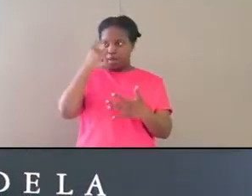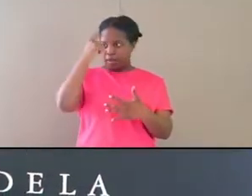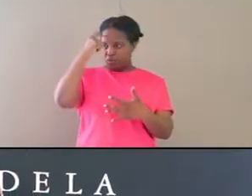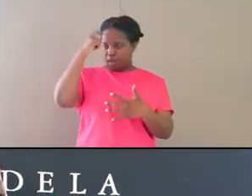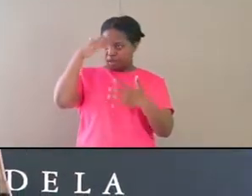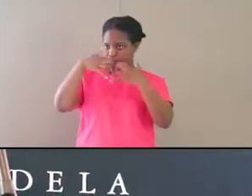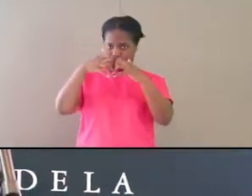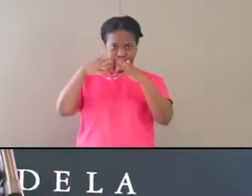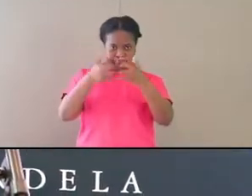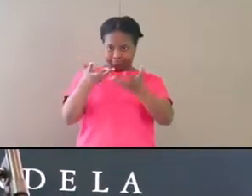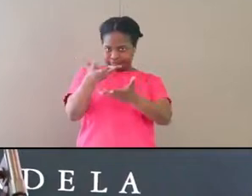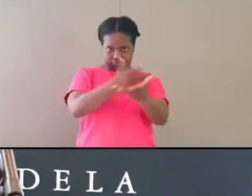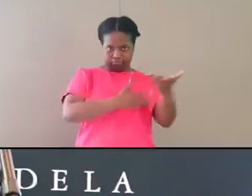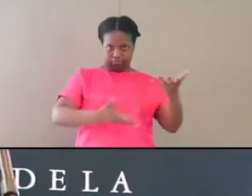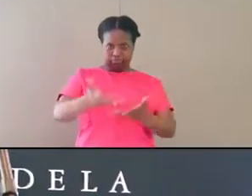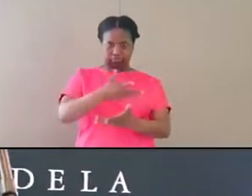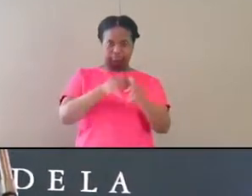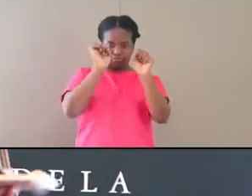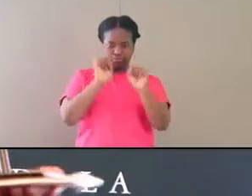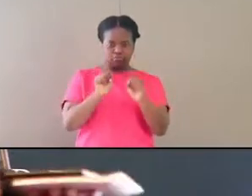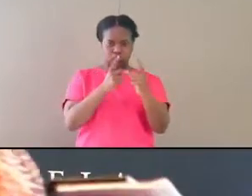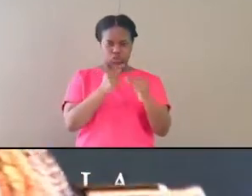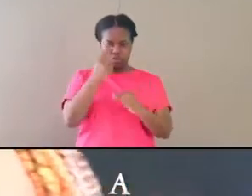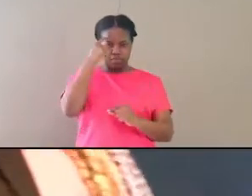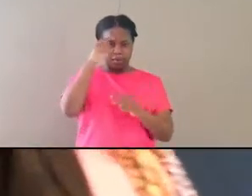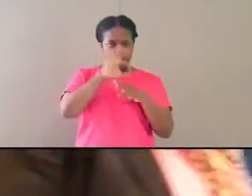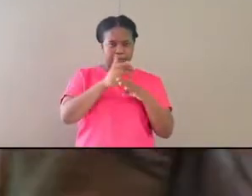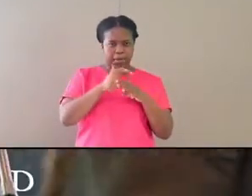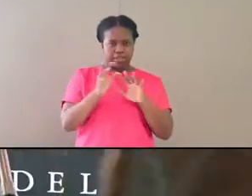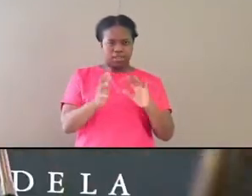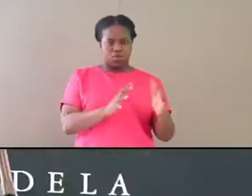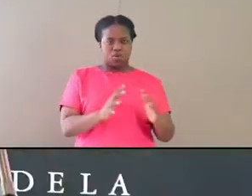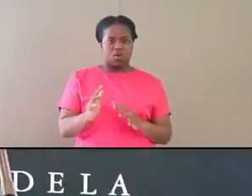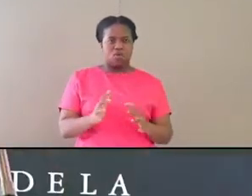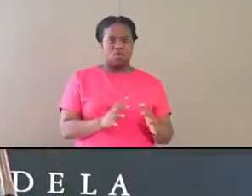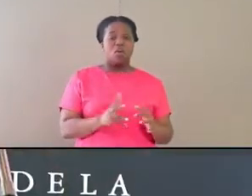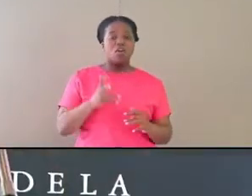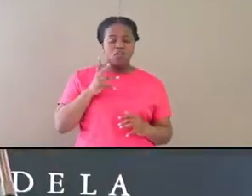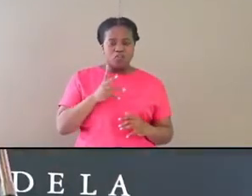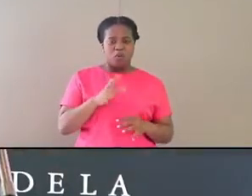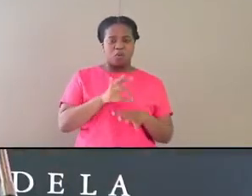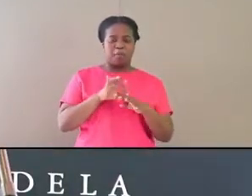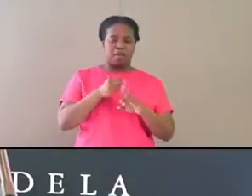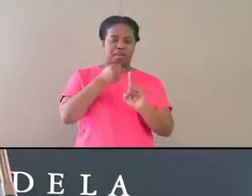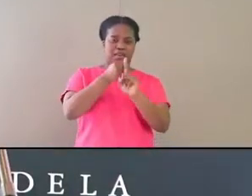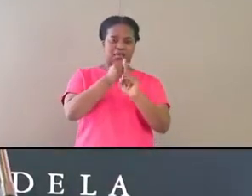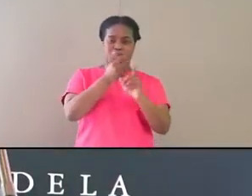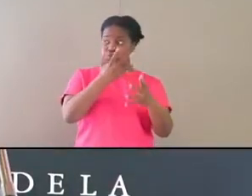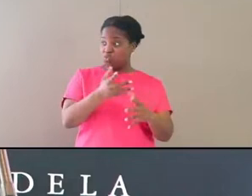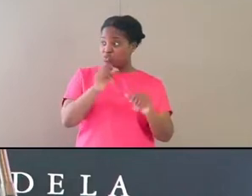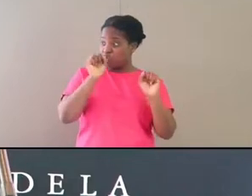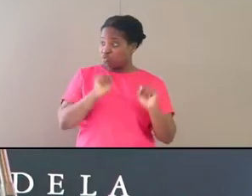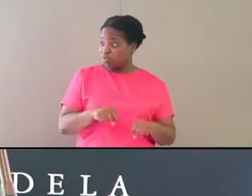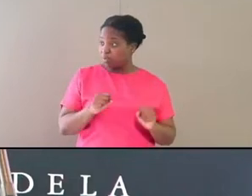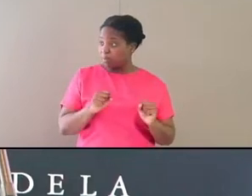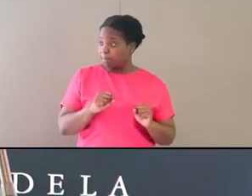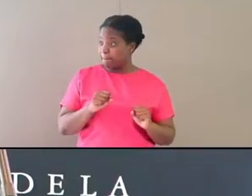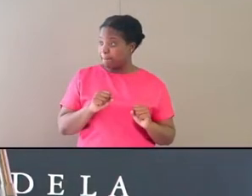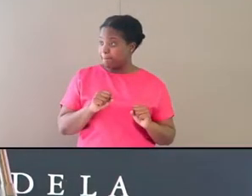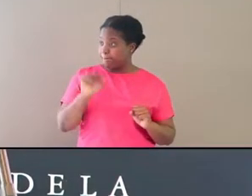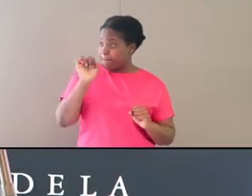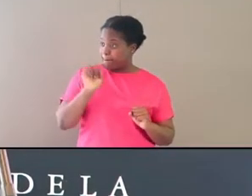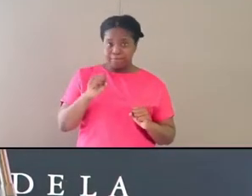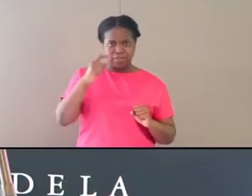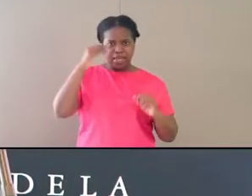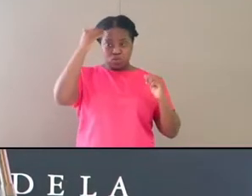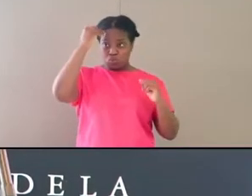campaign and to begin to put those plans together for a campaign of that nature. Do you agree with me? The